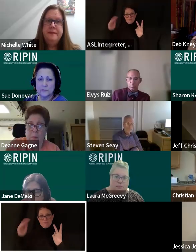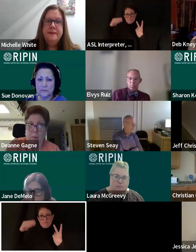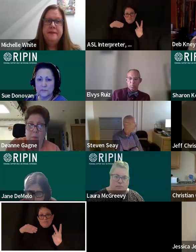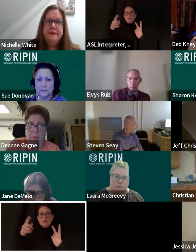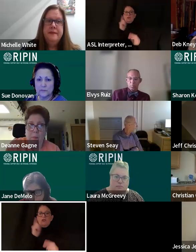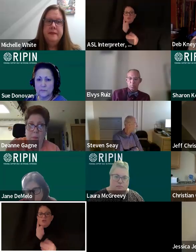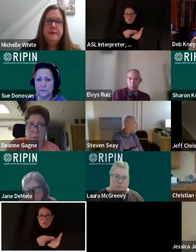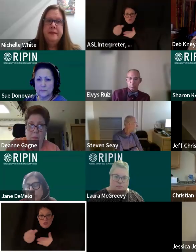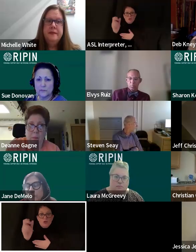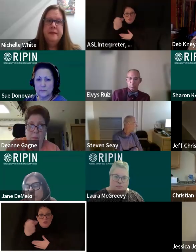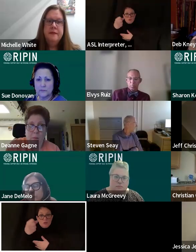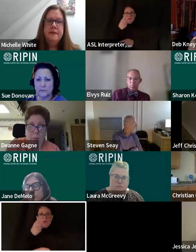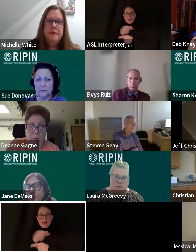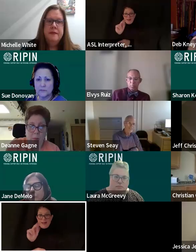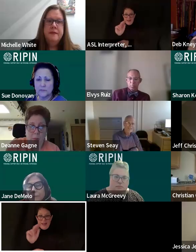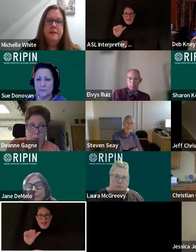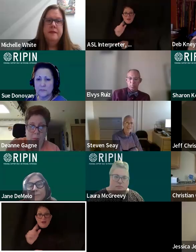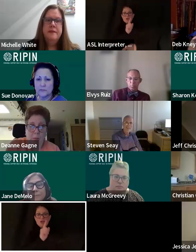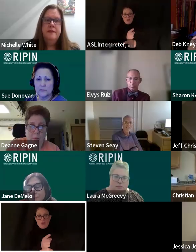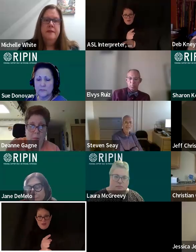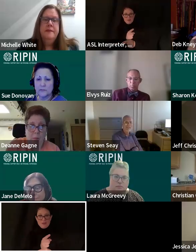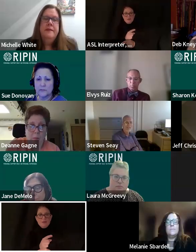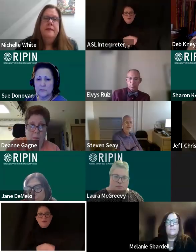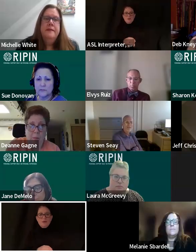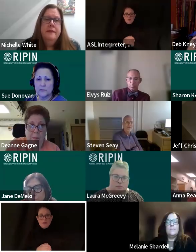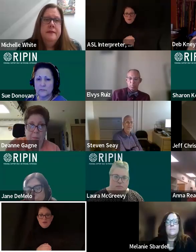That is very true, Anna. The